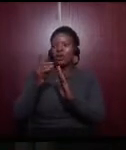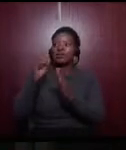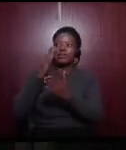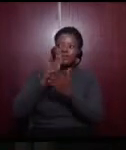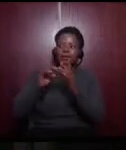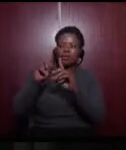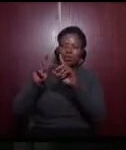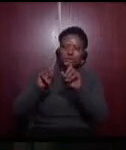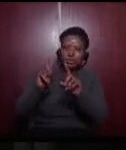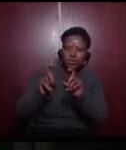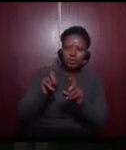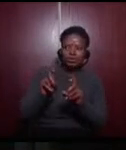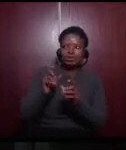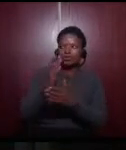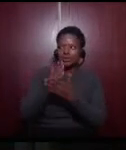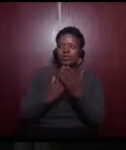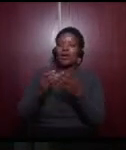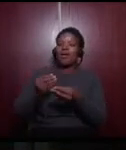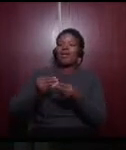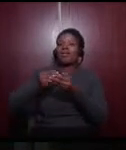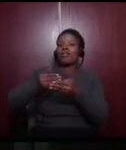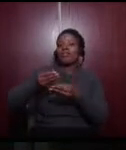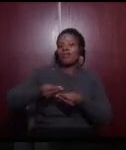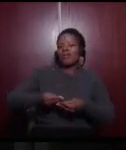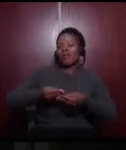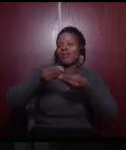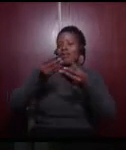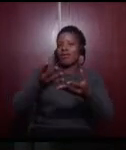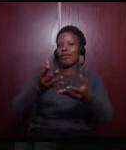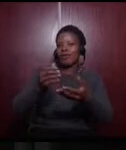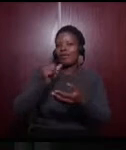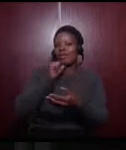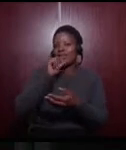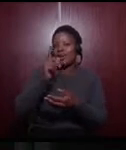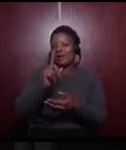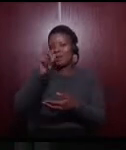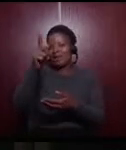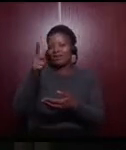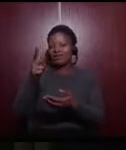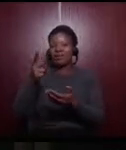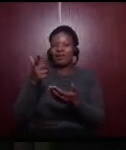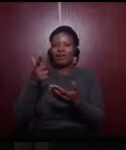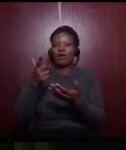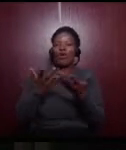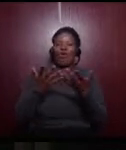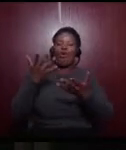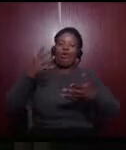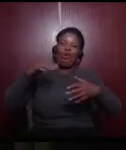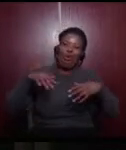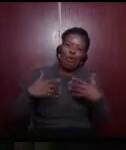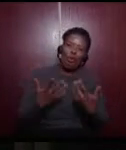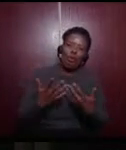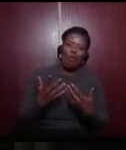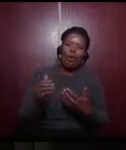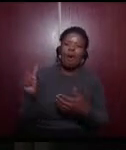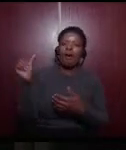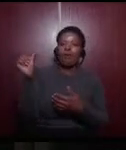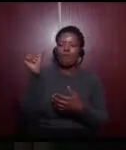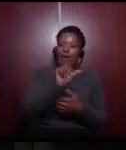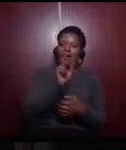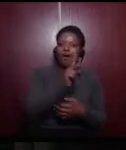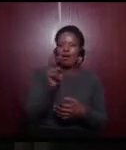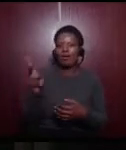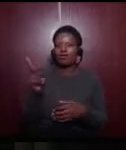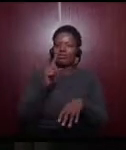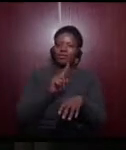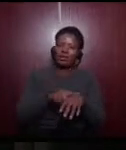to maybe provide a response today at a later point, or maybe come back another time and be able to